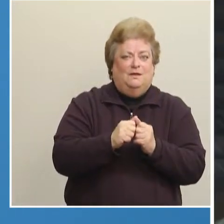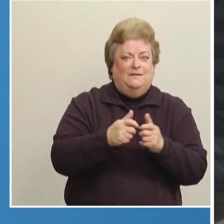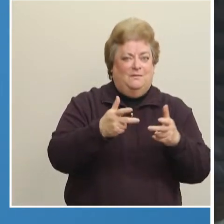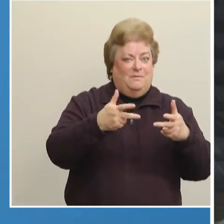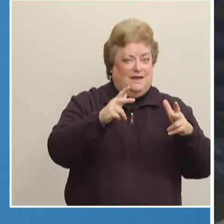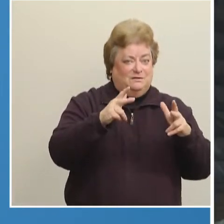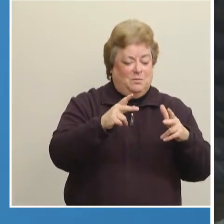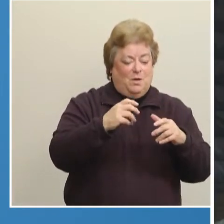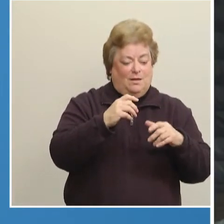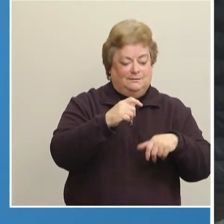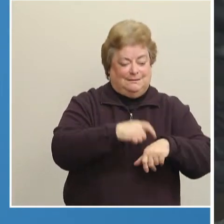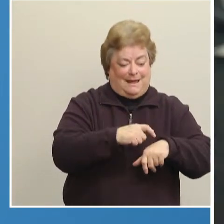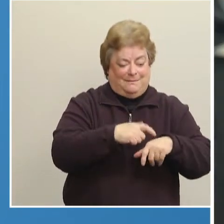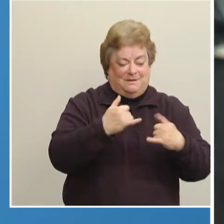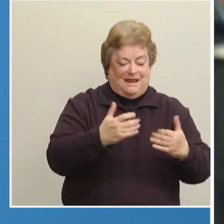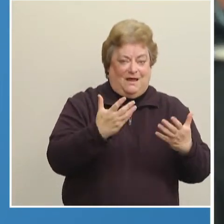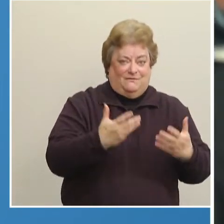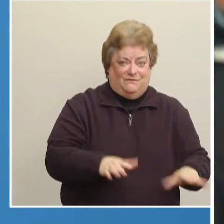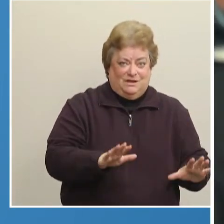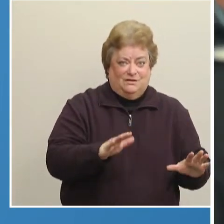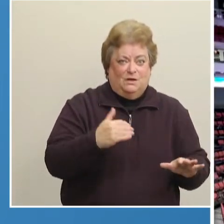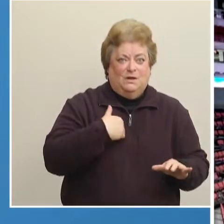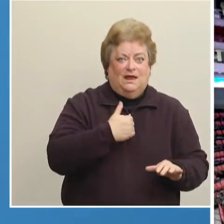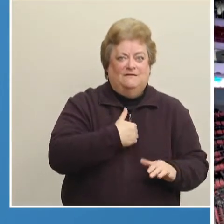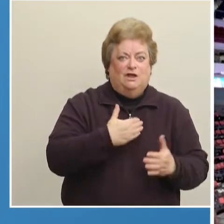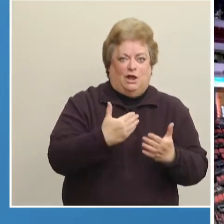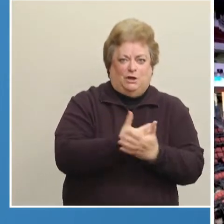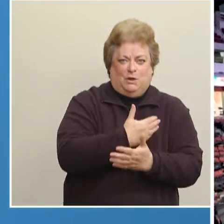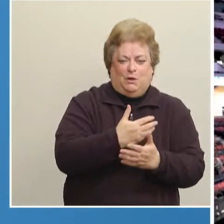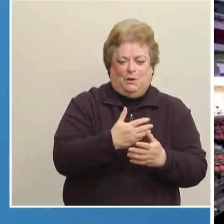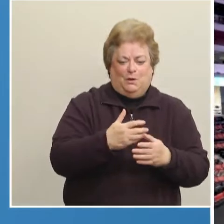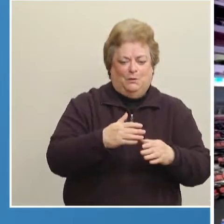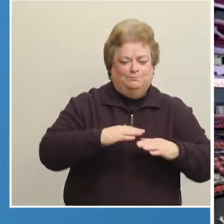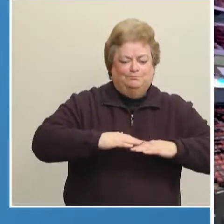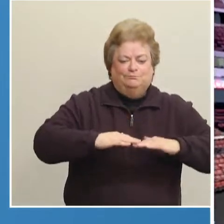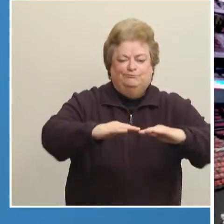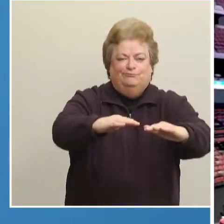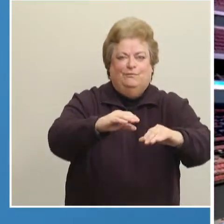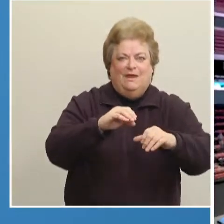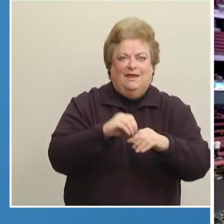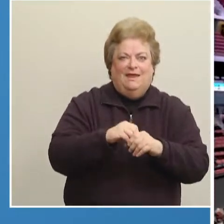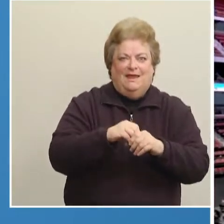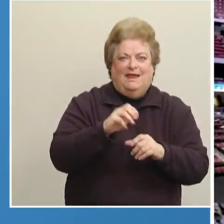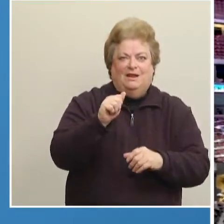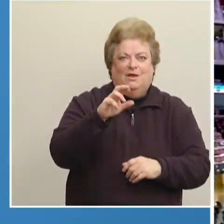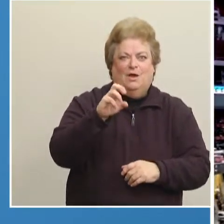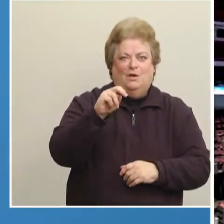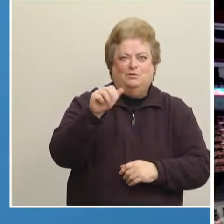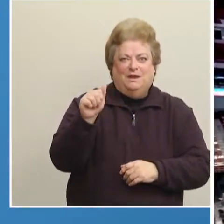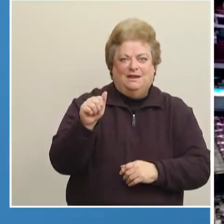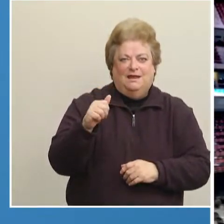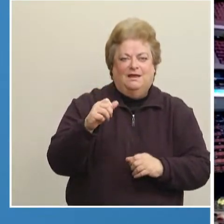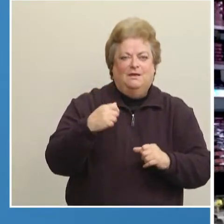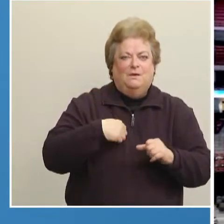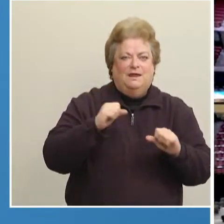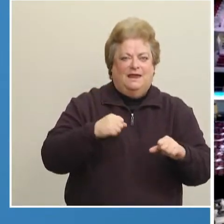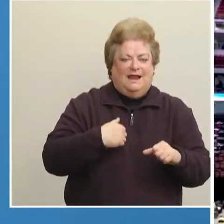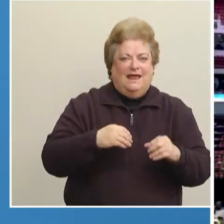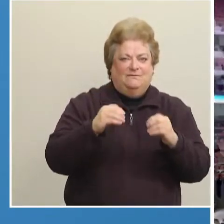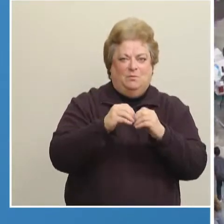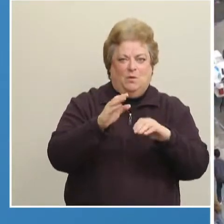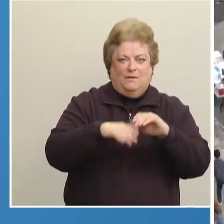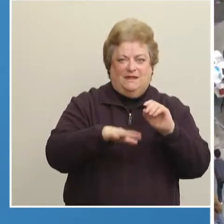season concluded, we have a new clinic layout in the bowl of the arena. This enables us to have more than